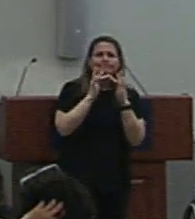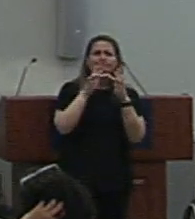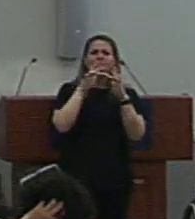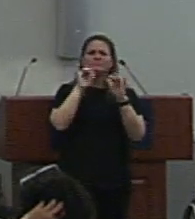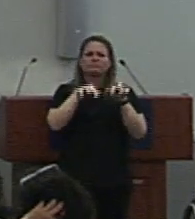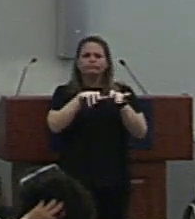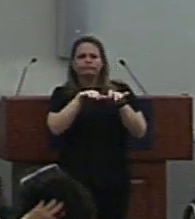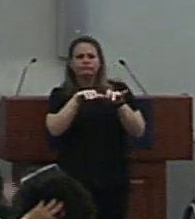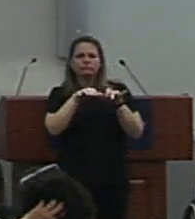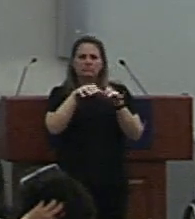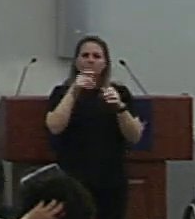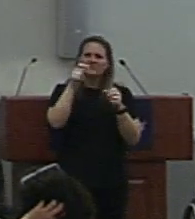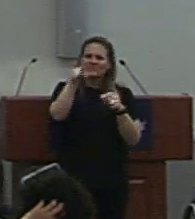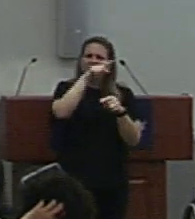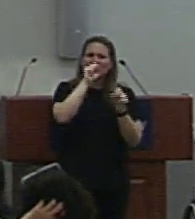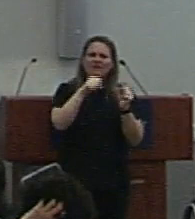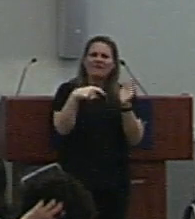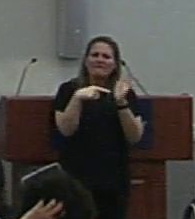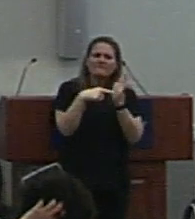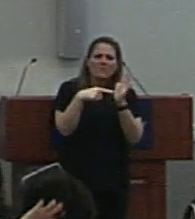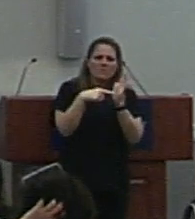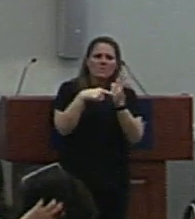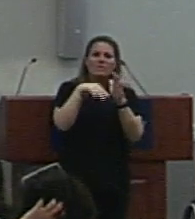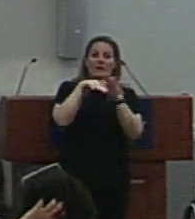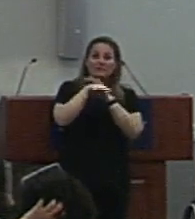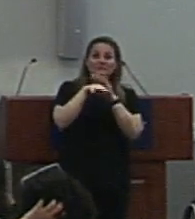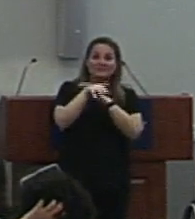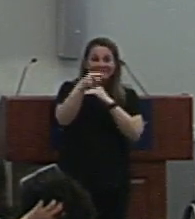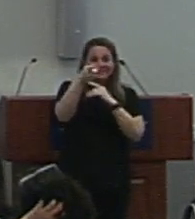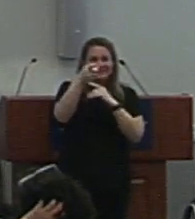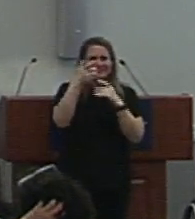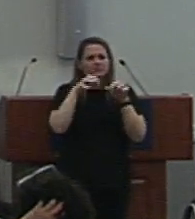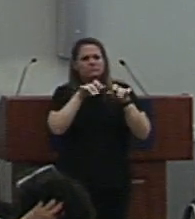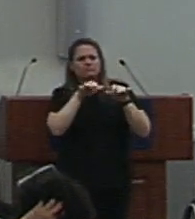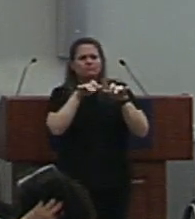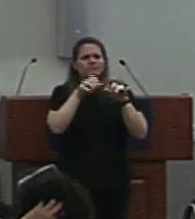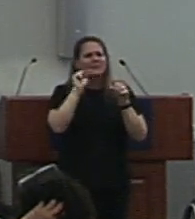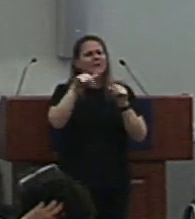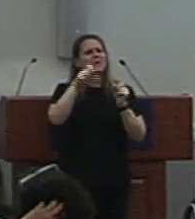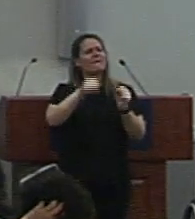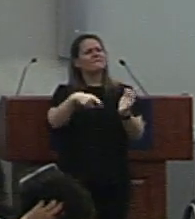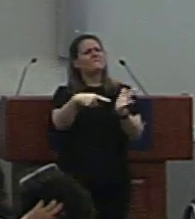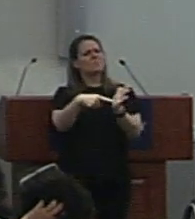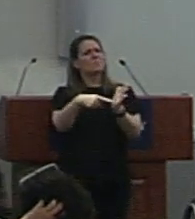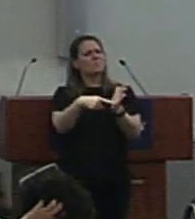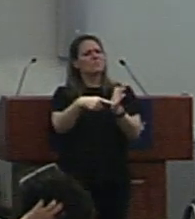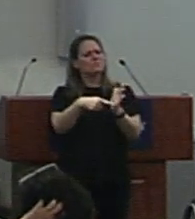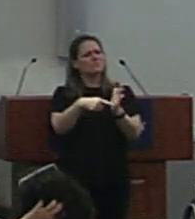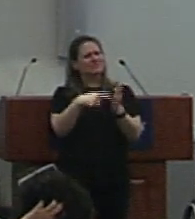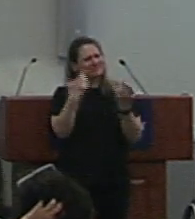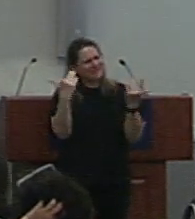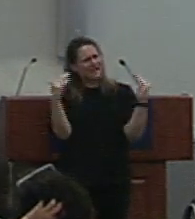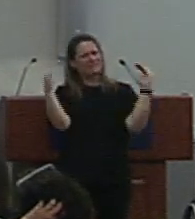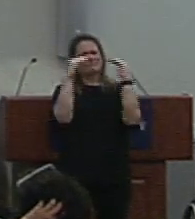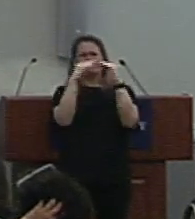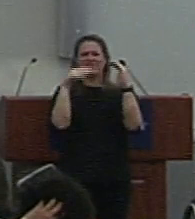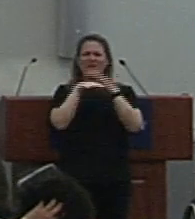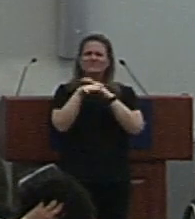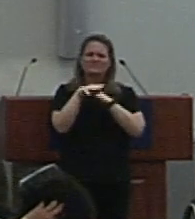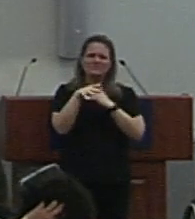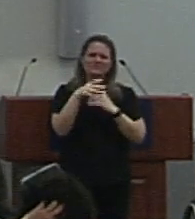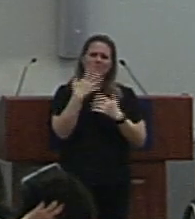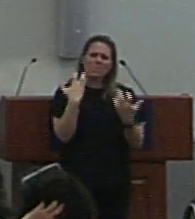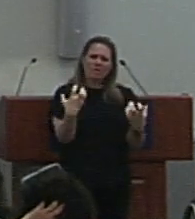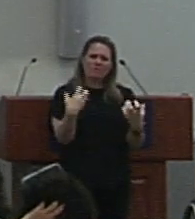access to knowledge and access to power and equal access. So information access, and that could be